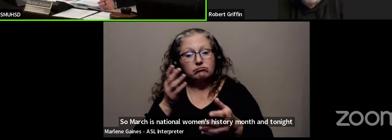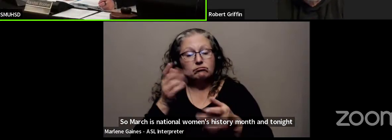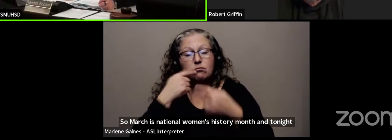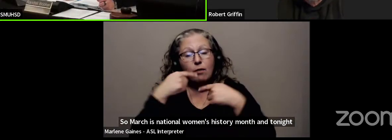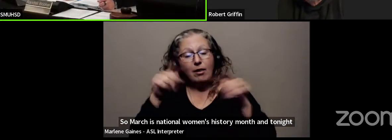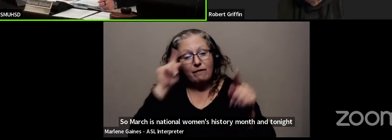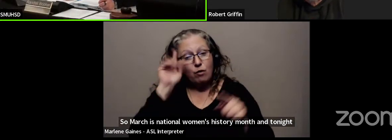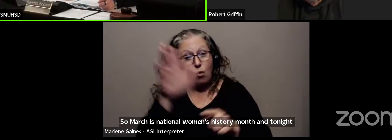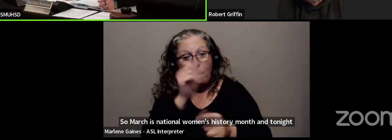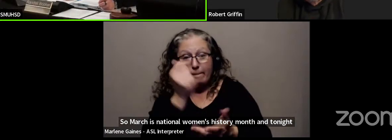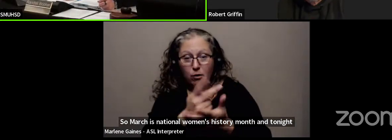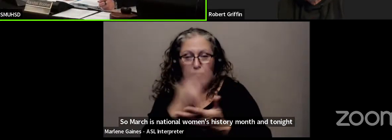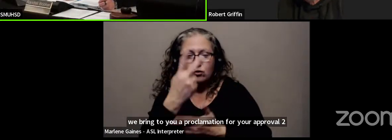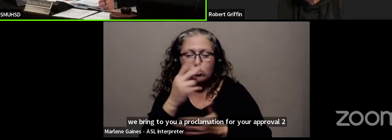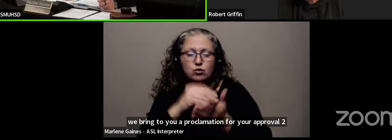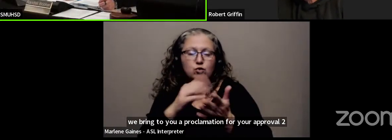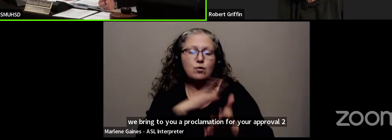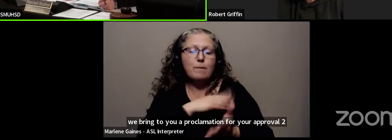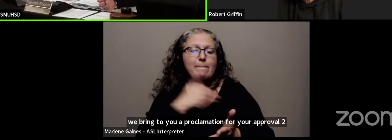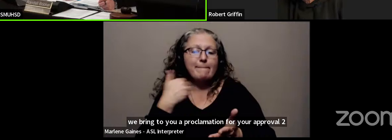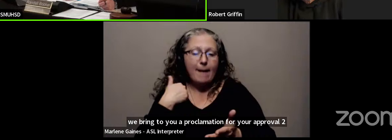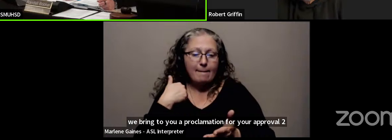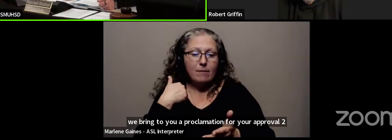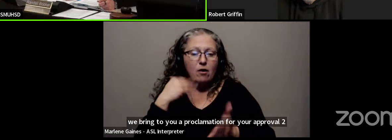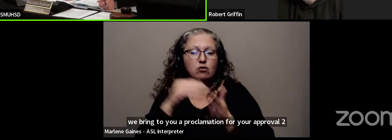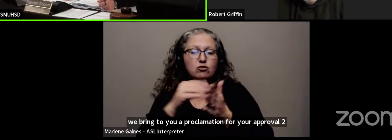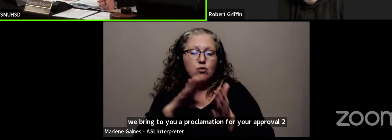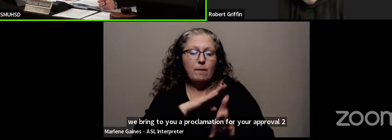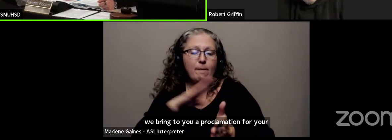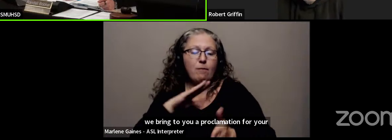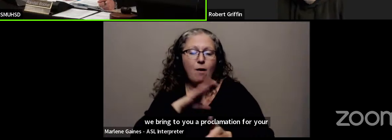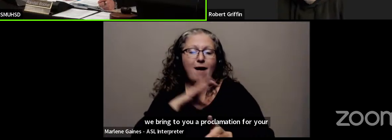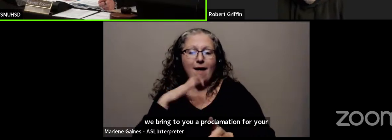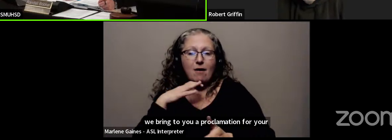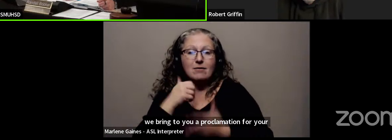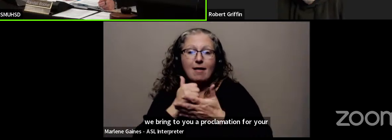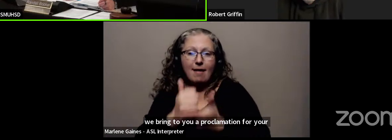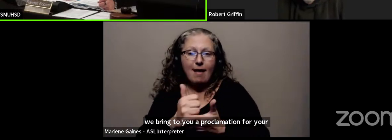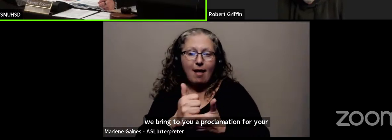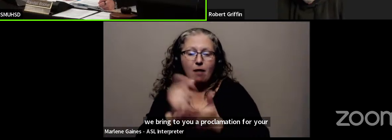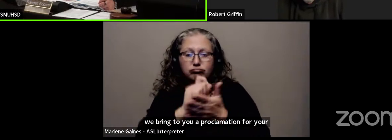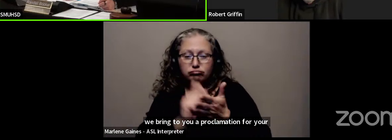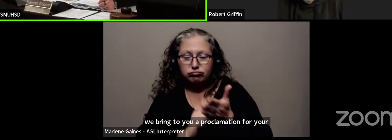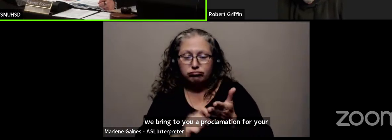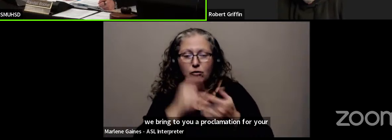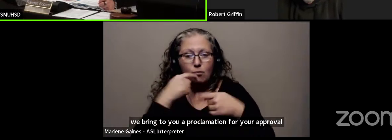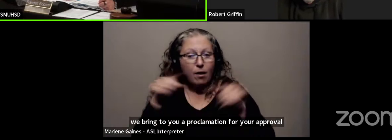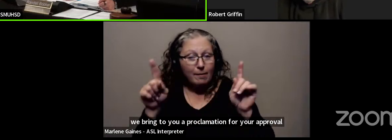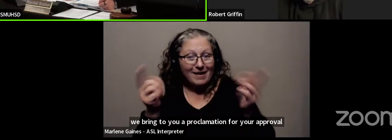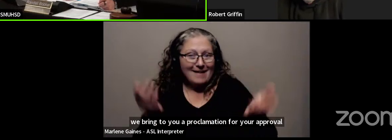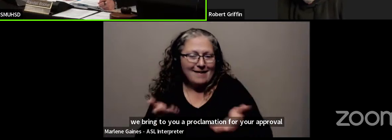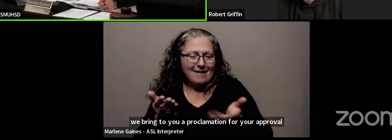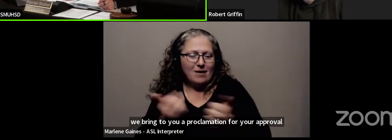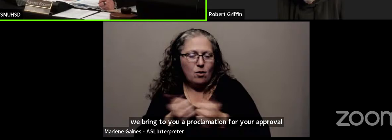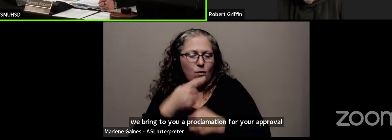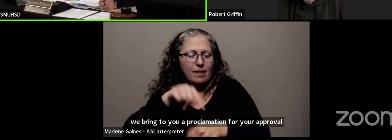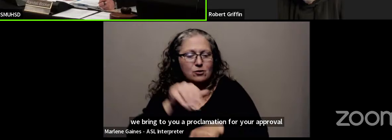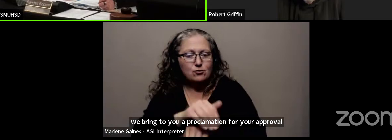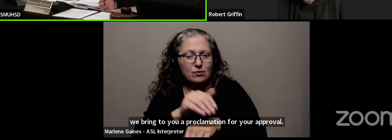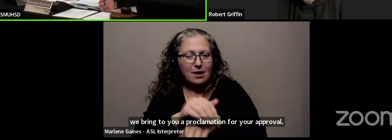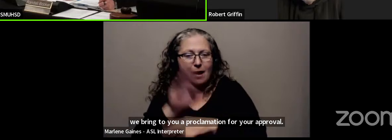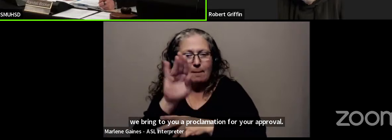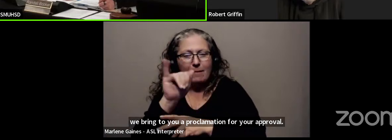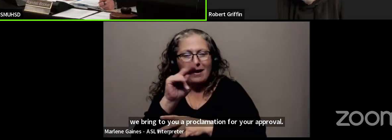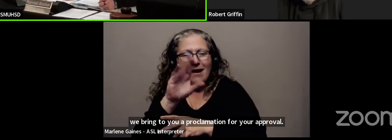approval. Two student members of the Student Board Council who helped to author this proclamation are here with us tonight. Bianca